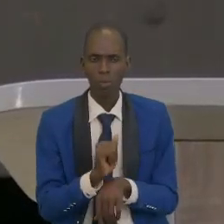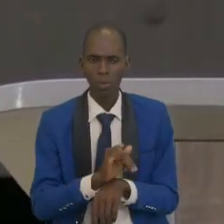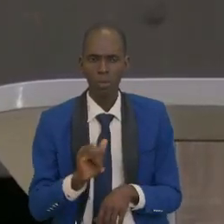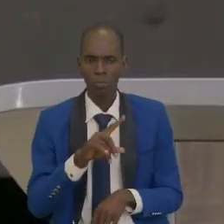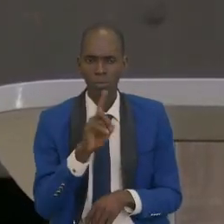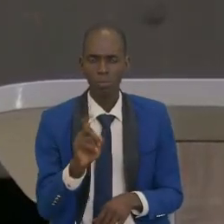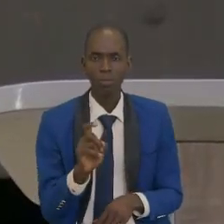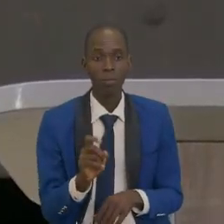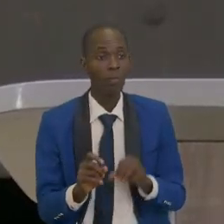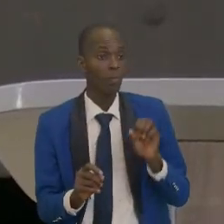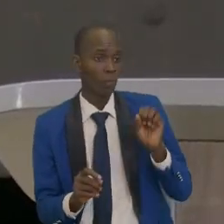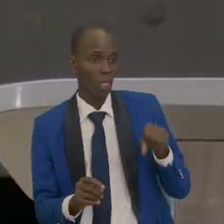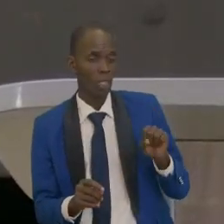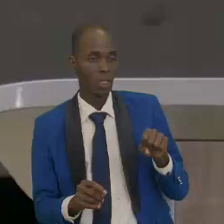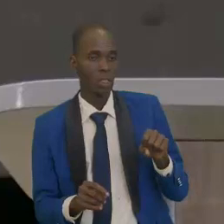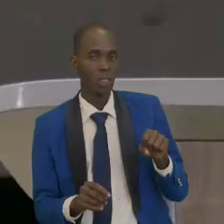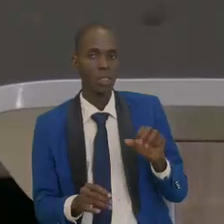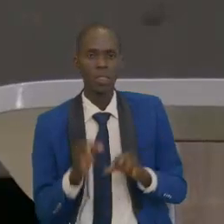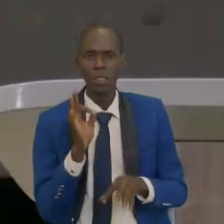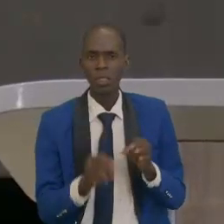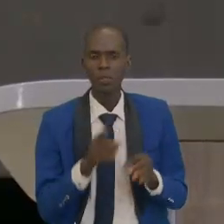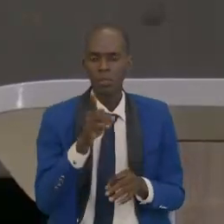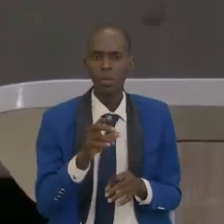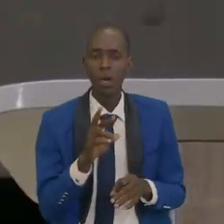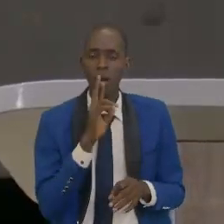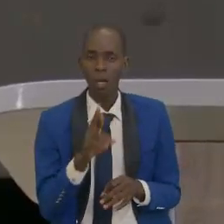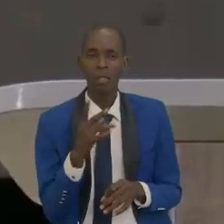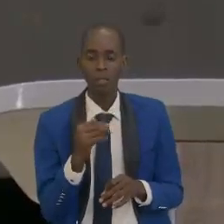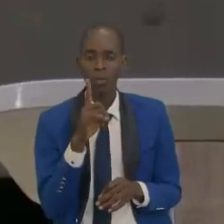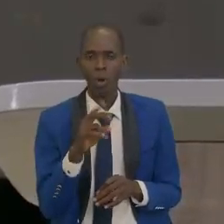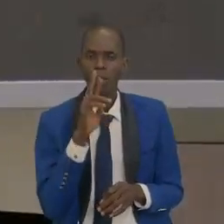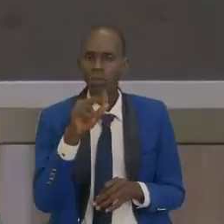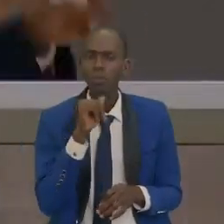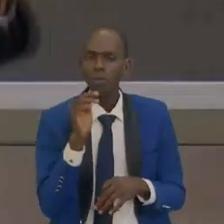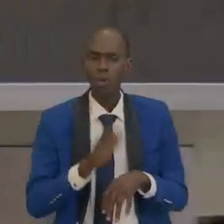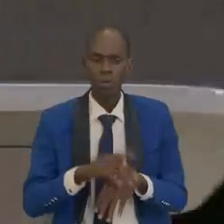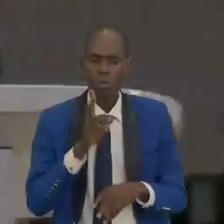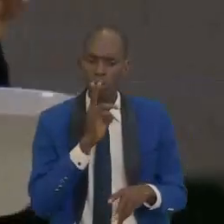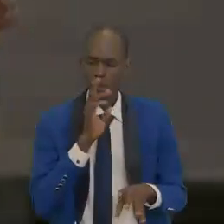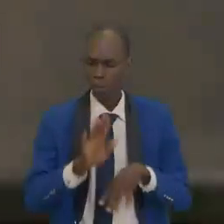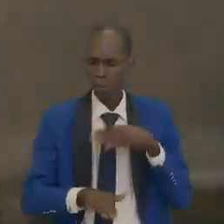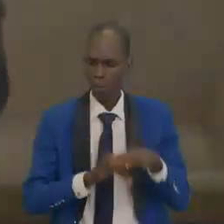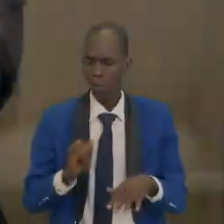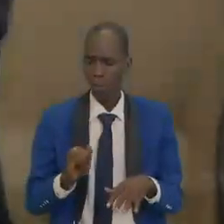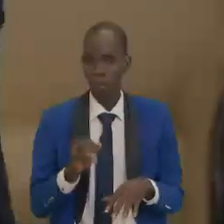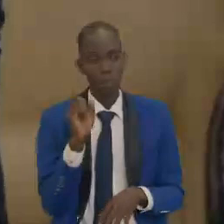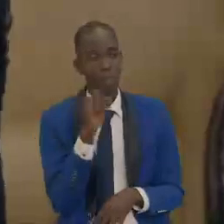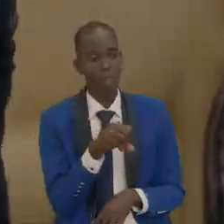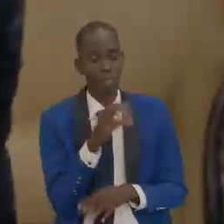yes if you are the one tell me to come come